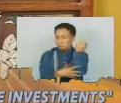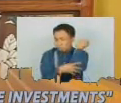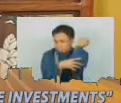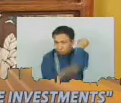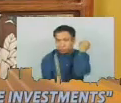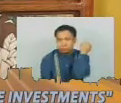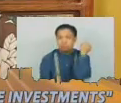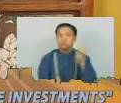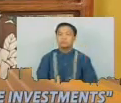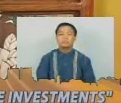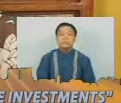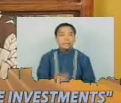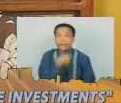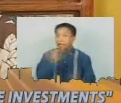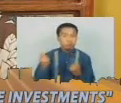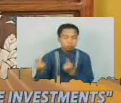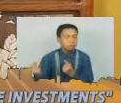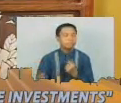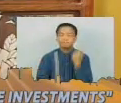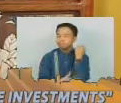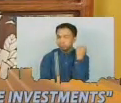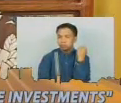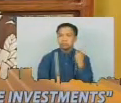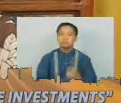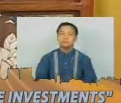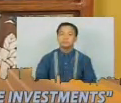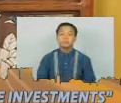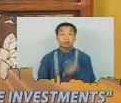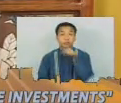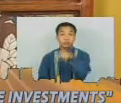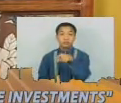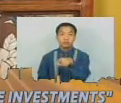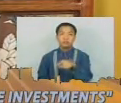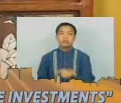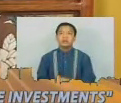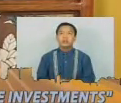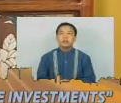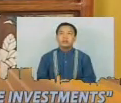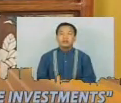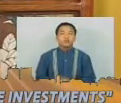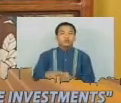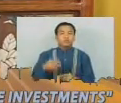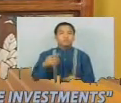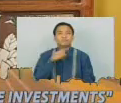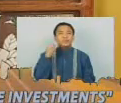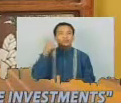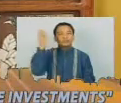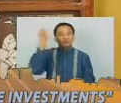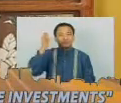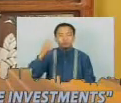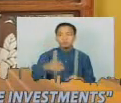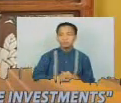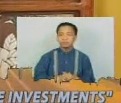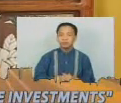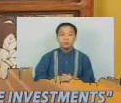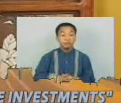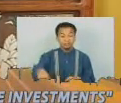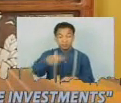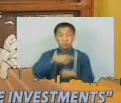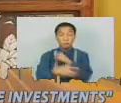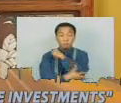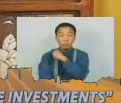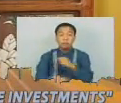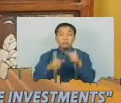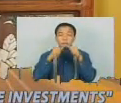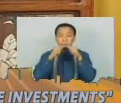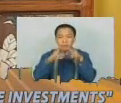akin. So whenever I go to church, the priest would say, mapapalad ang may hirap. Then I'd run, wala silang